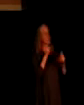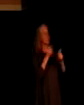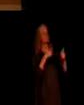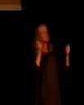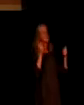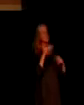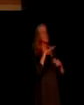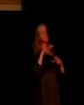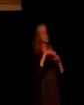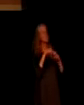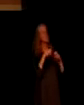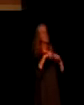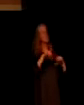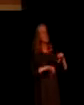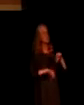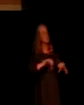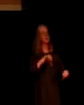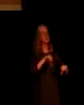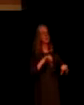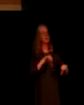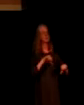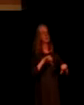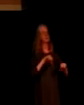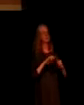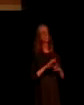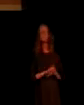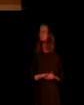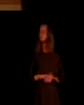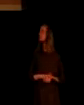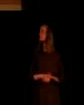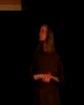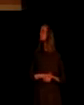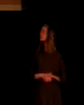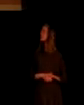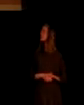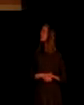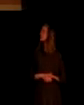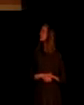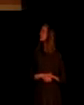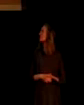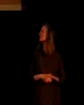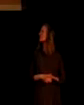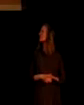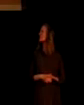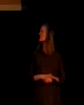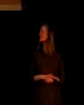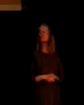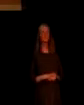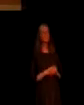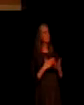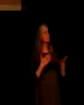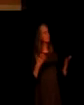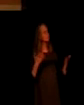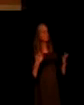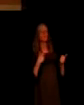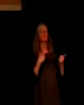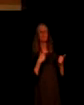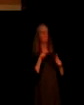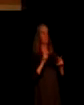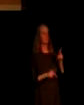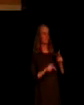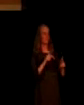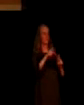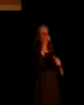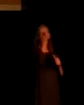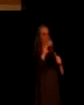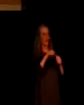science divisions by a fair bit. But I always have to be reminded